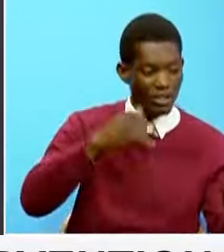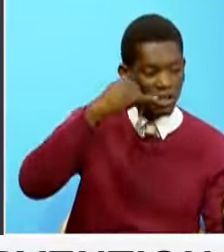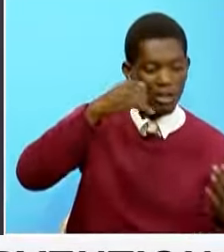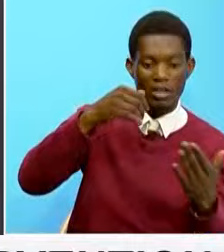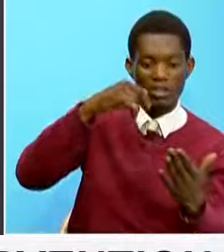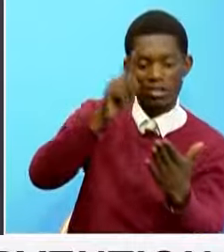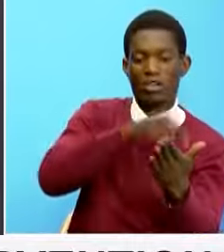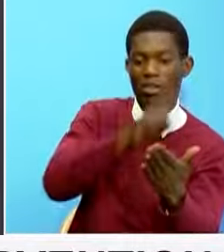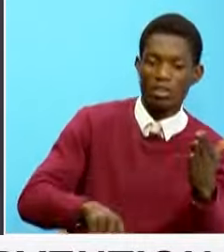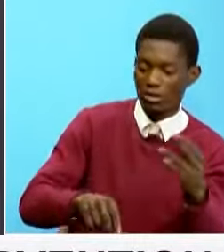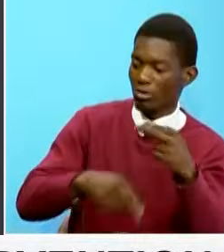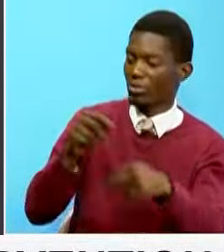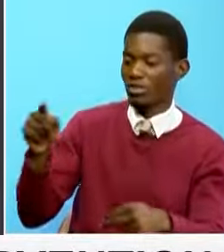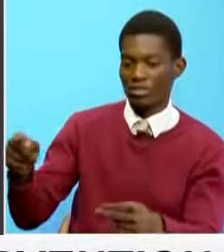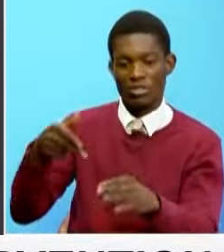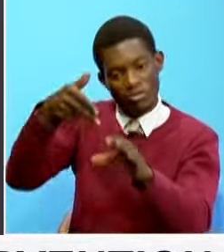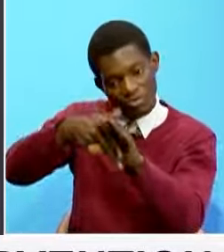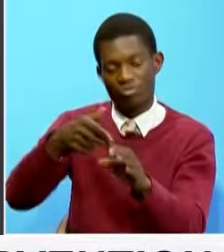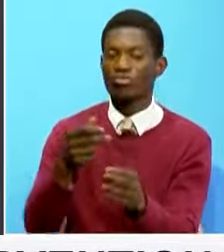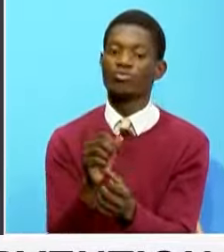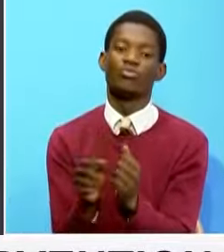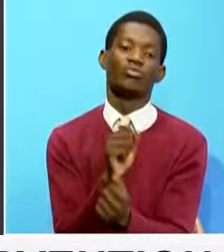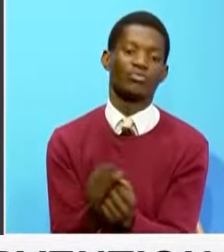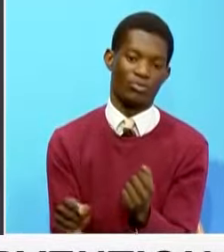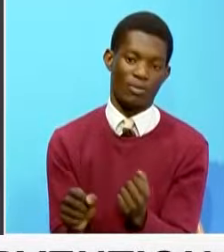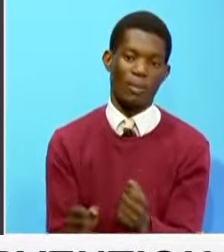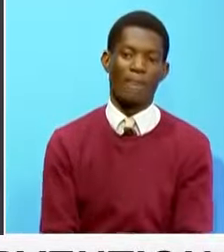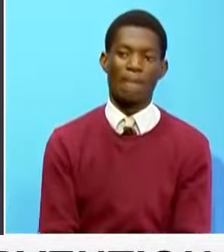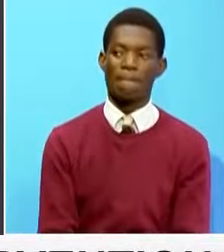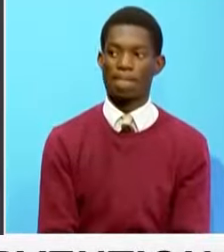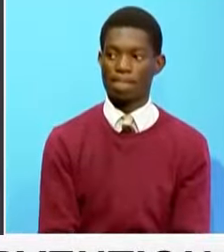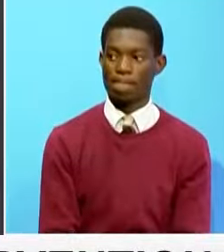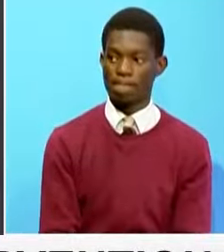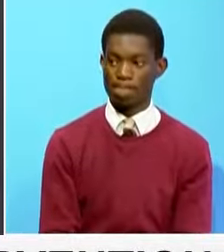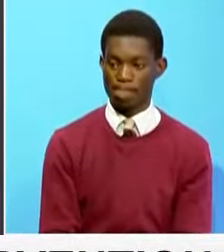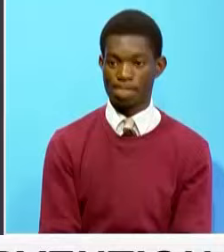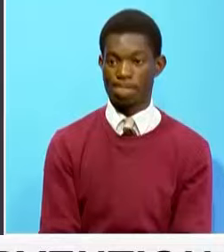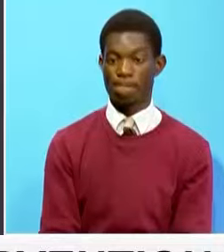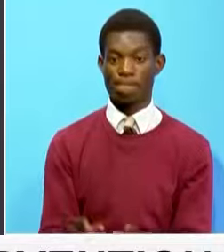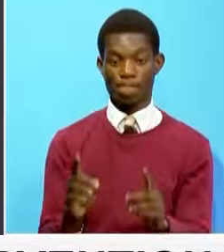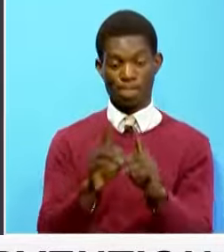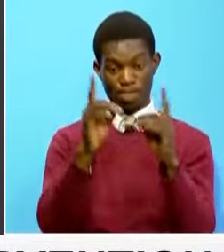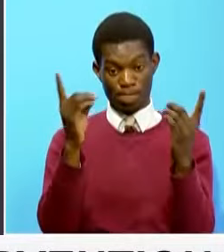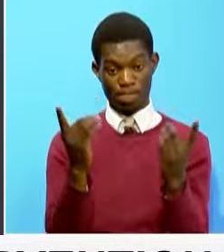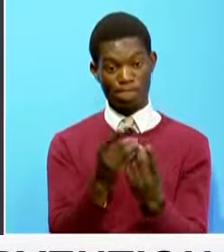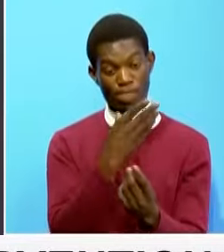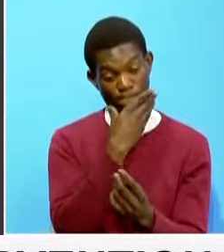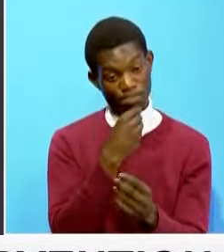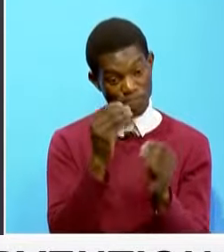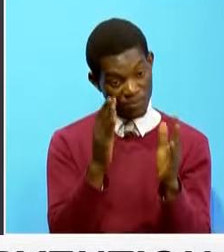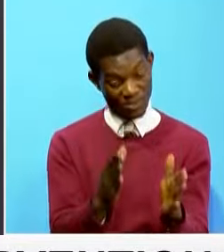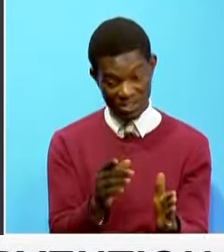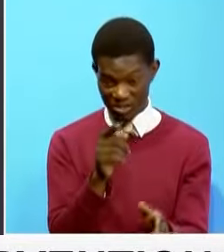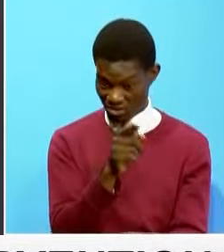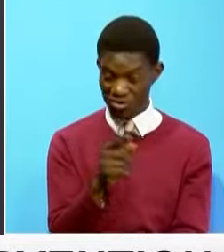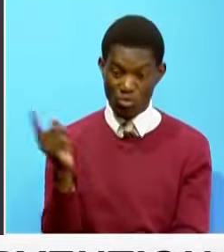the government's main interest is for citizens to be protected. The district commissioner took note of the concerns and